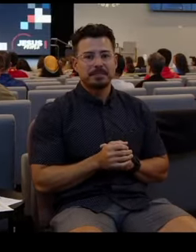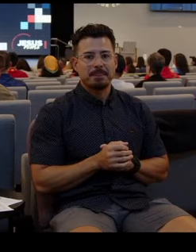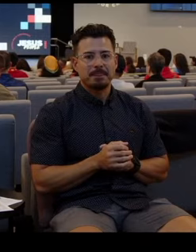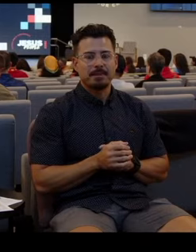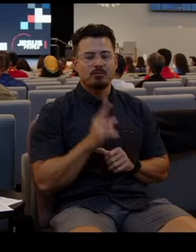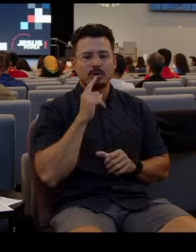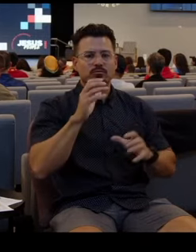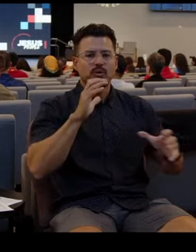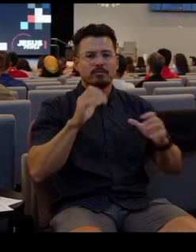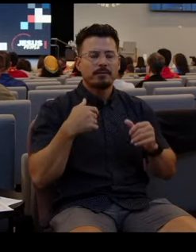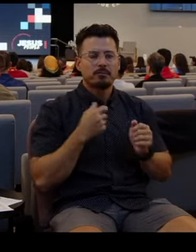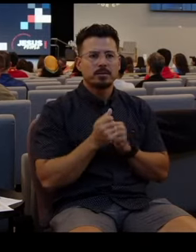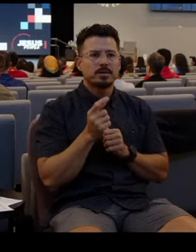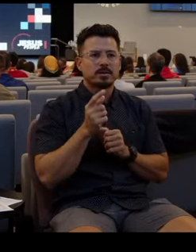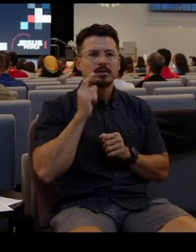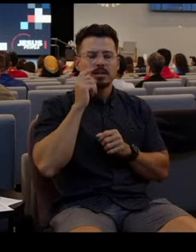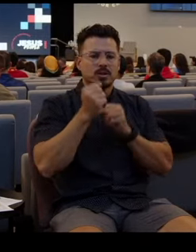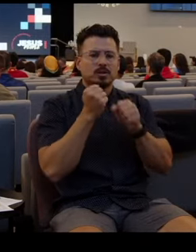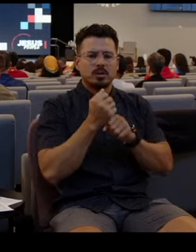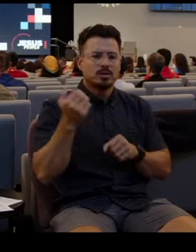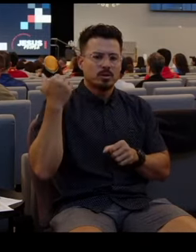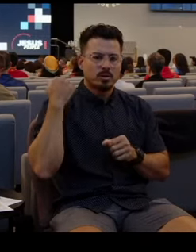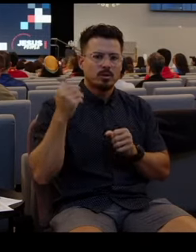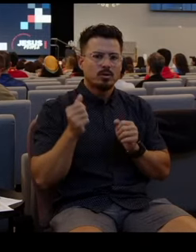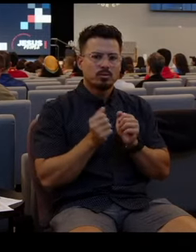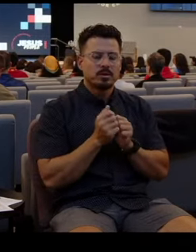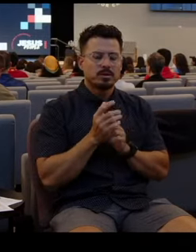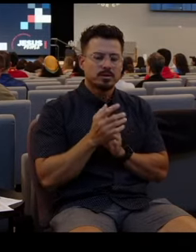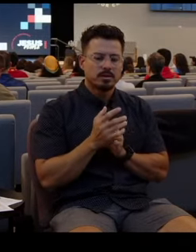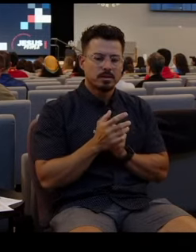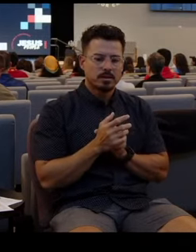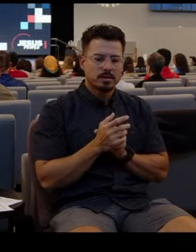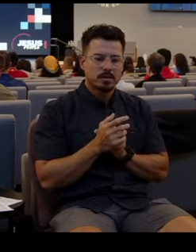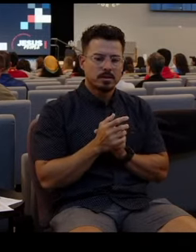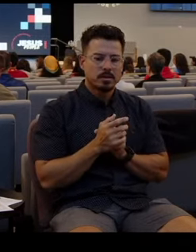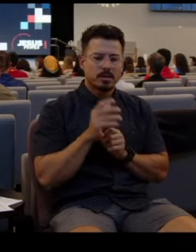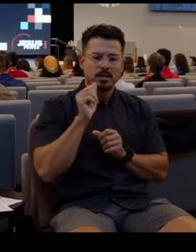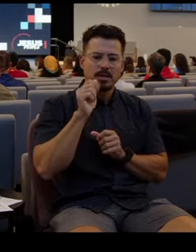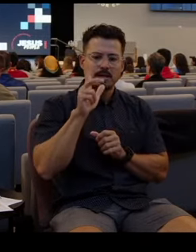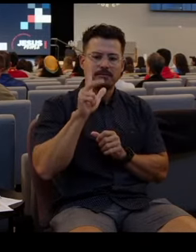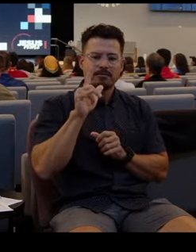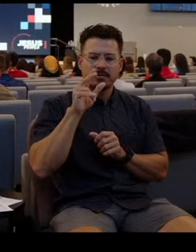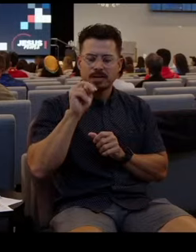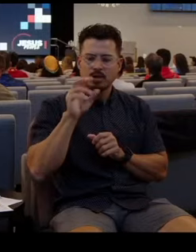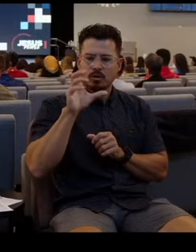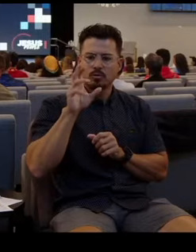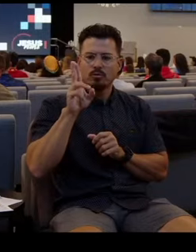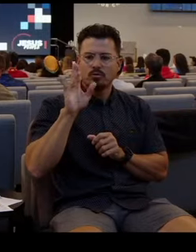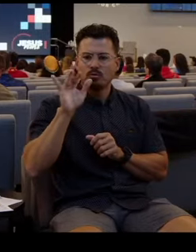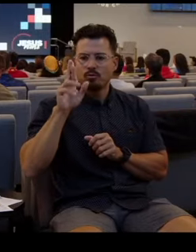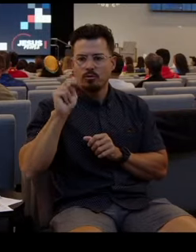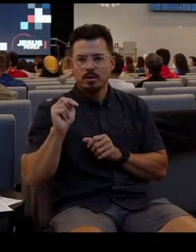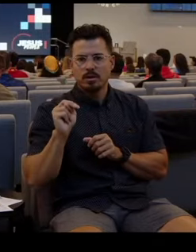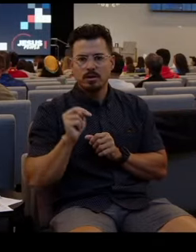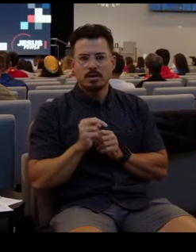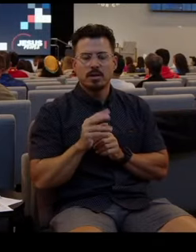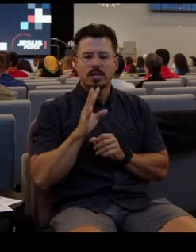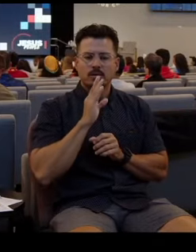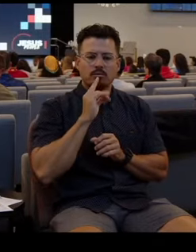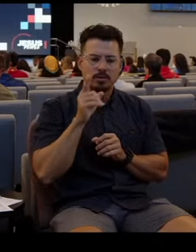One conversation I had years ago with, many of remember, Alan Kern, and I really meant this. I told him,